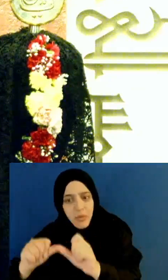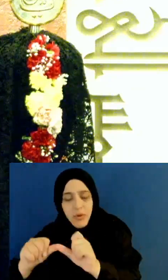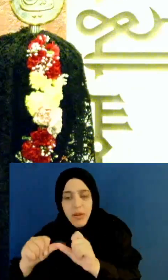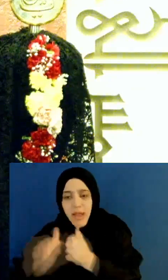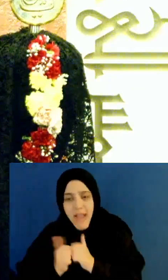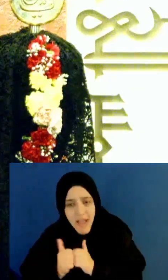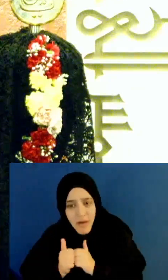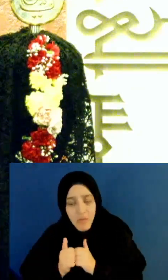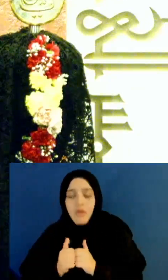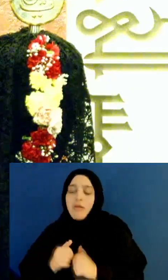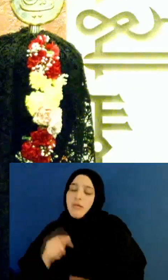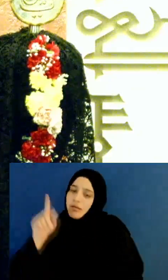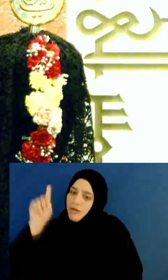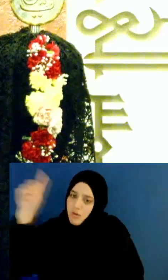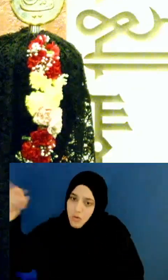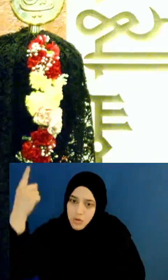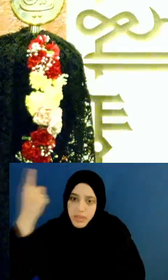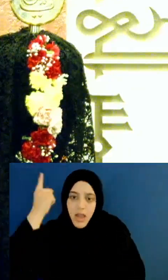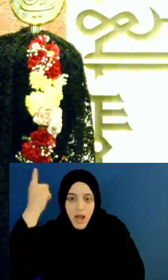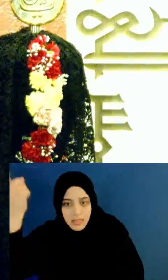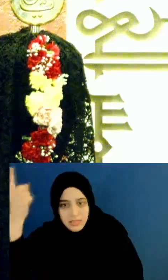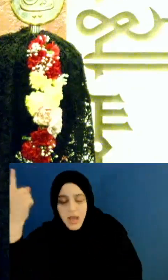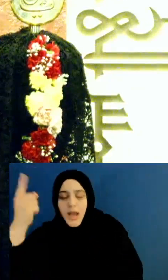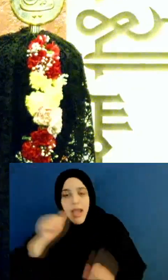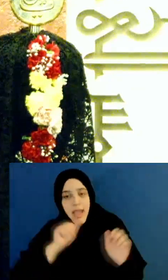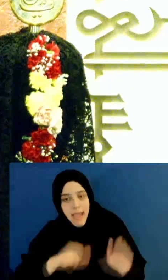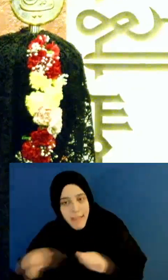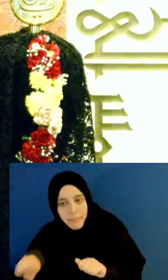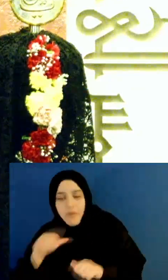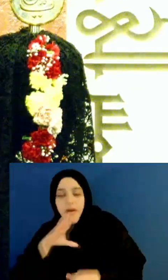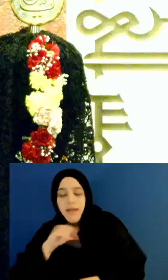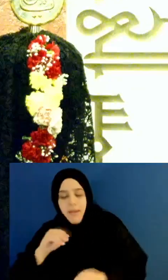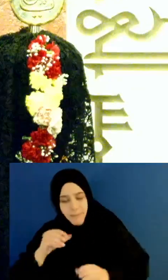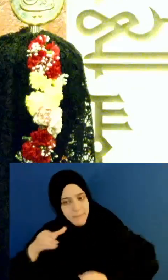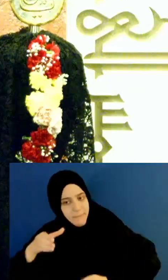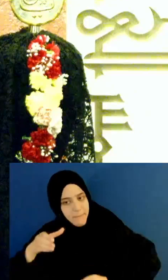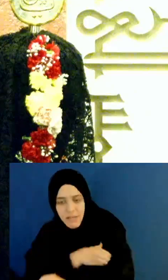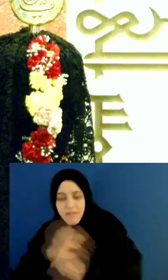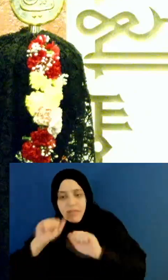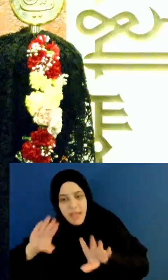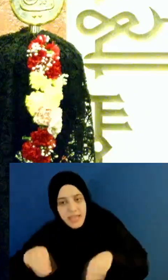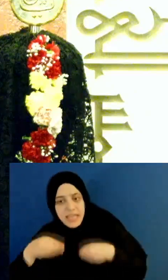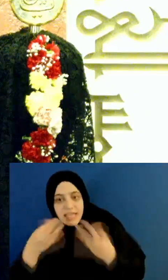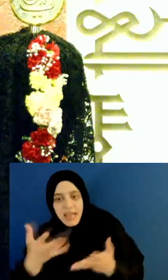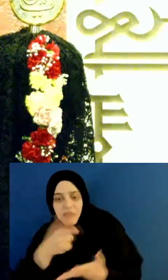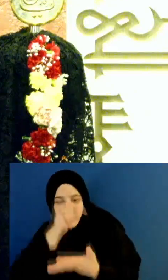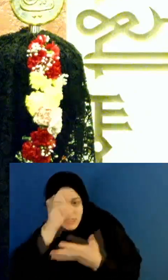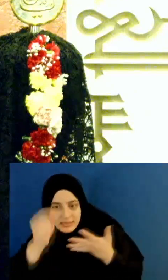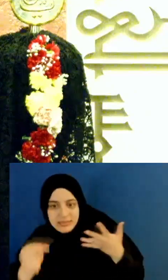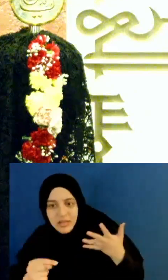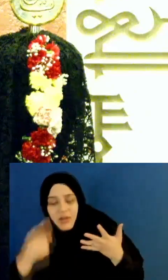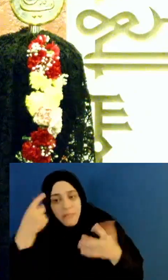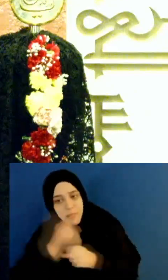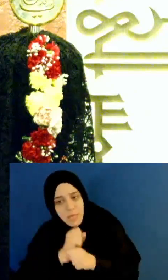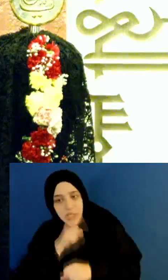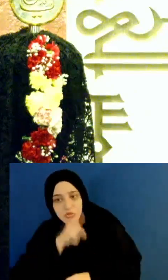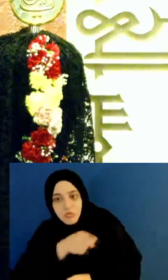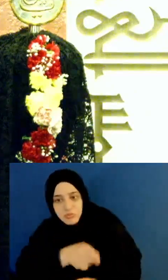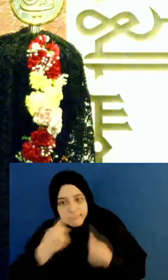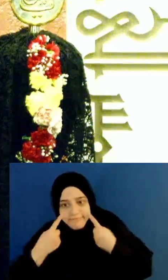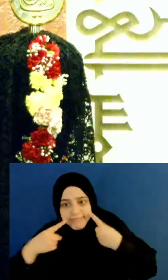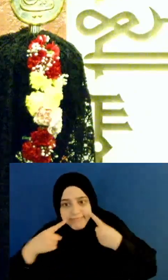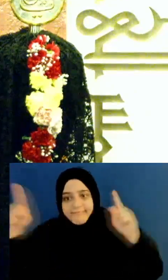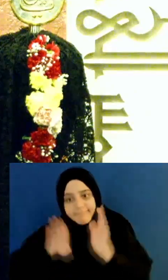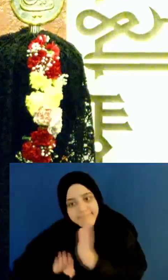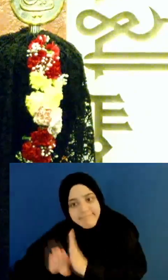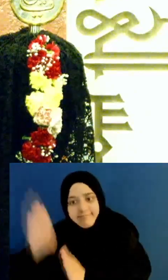is capable and powerful of providing these provisions for you to thrive and to ensure that your life goes